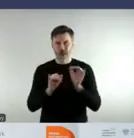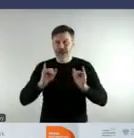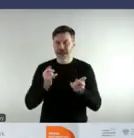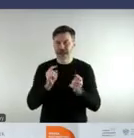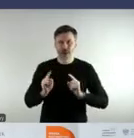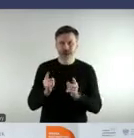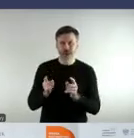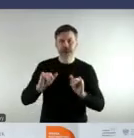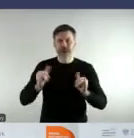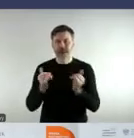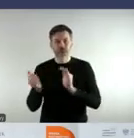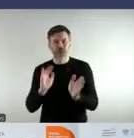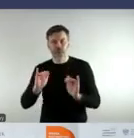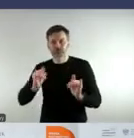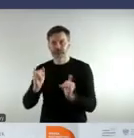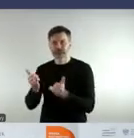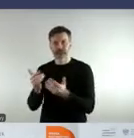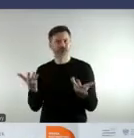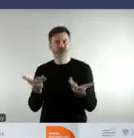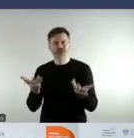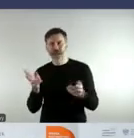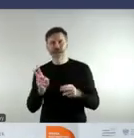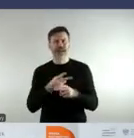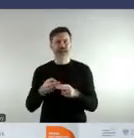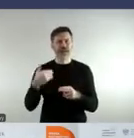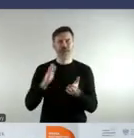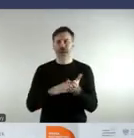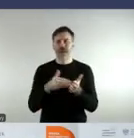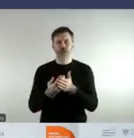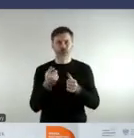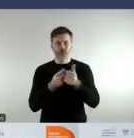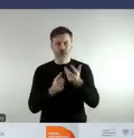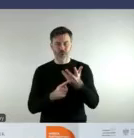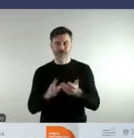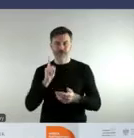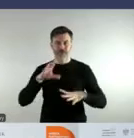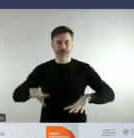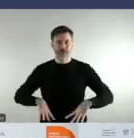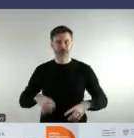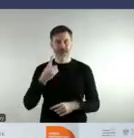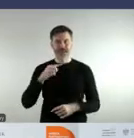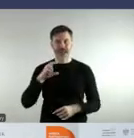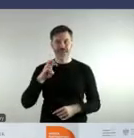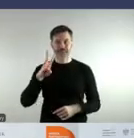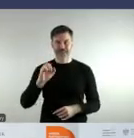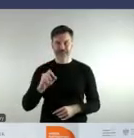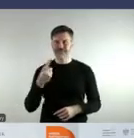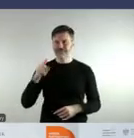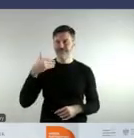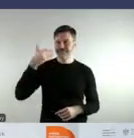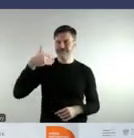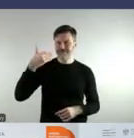element, this practical dimension is very important. How you do it, and how and in what situations it has proved